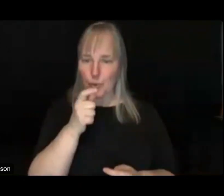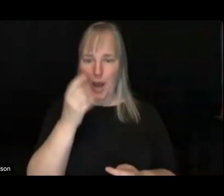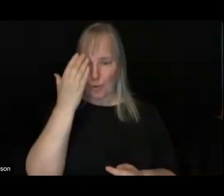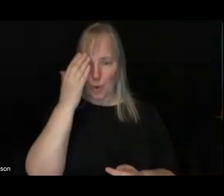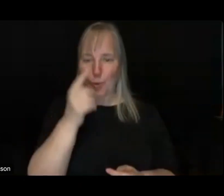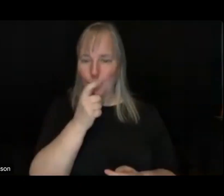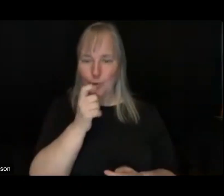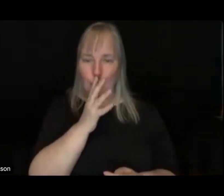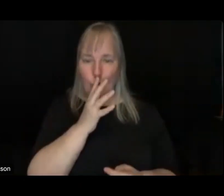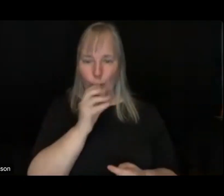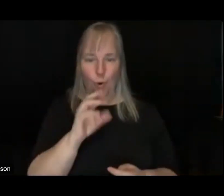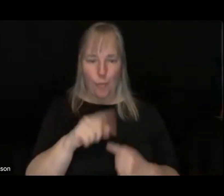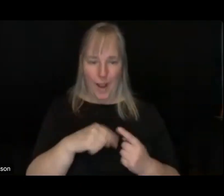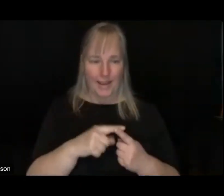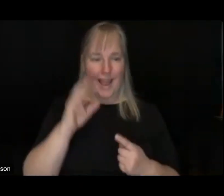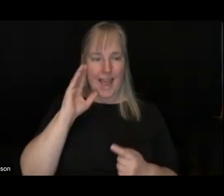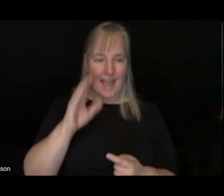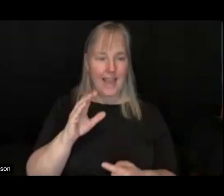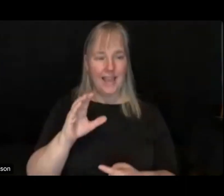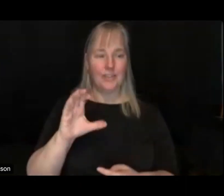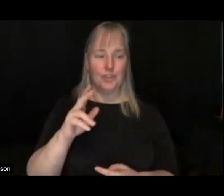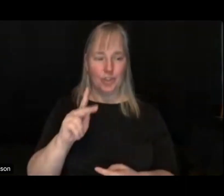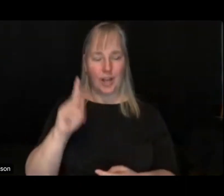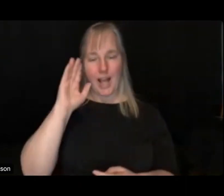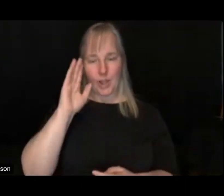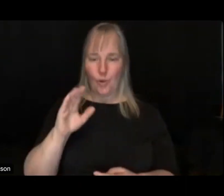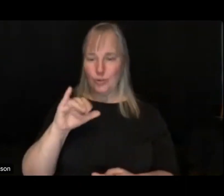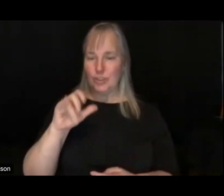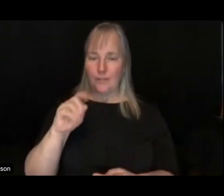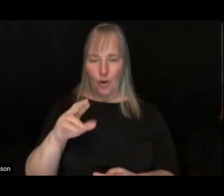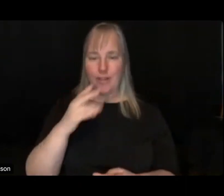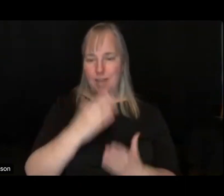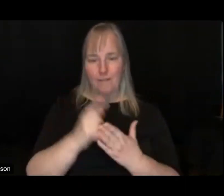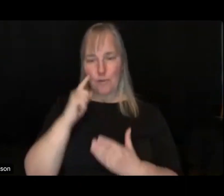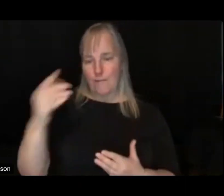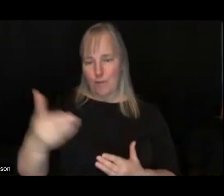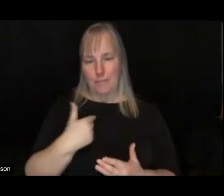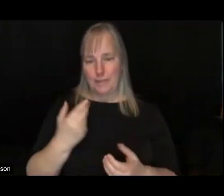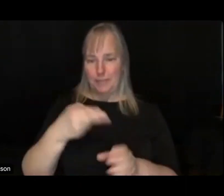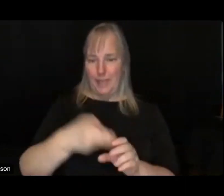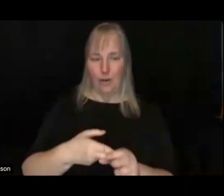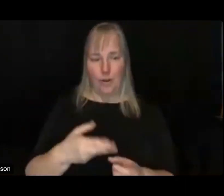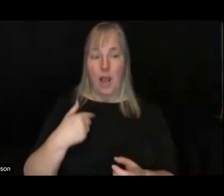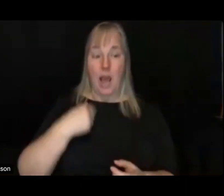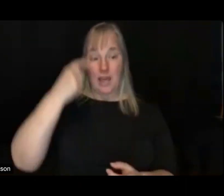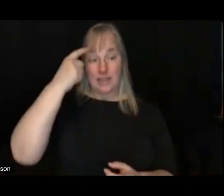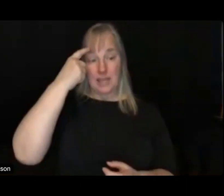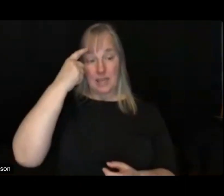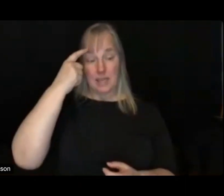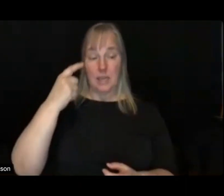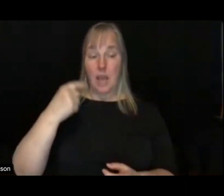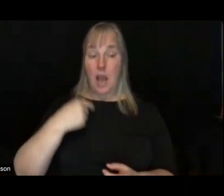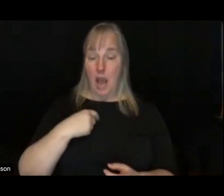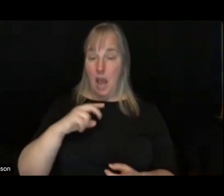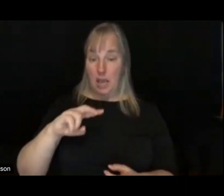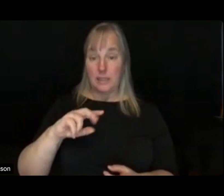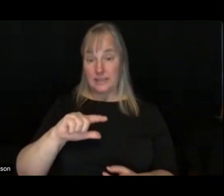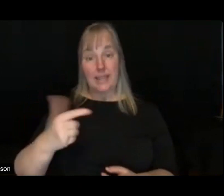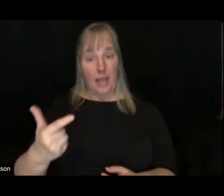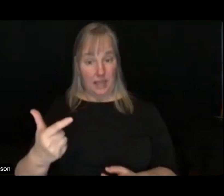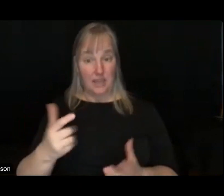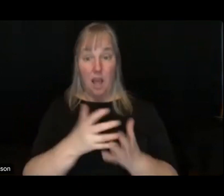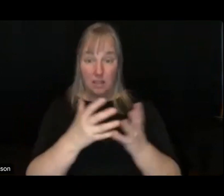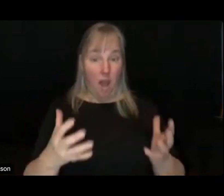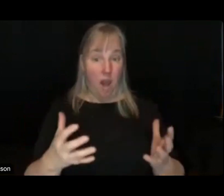sorry. Hey, Chuck. Hello, Jennifer. Thanks for inviting me to be here. I think I second a lot of what